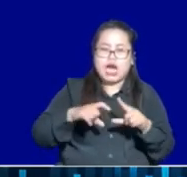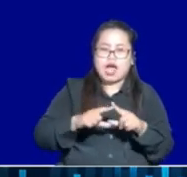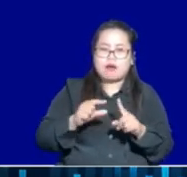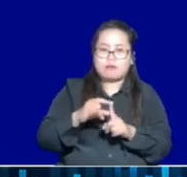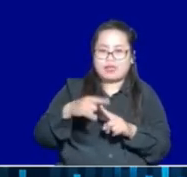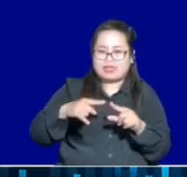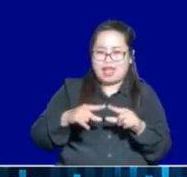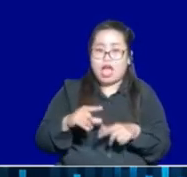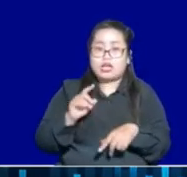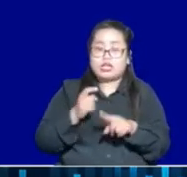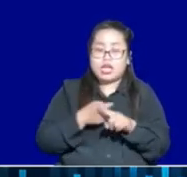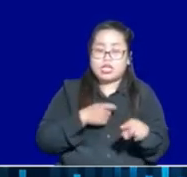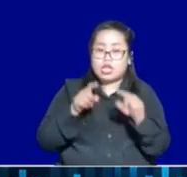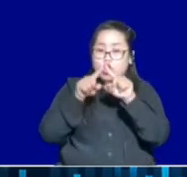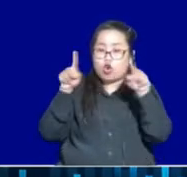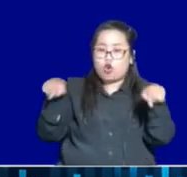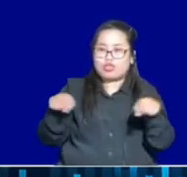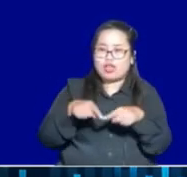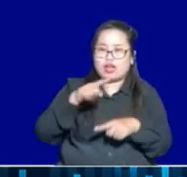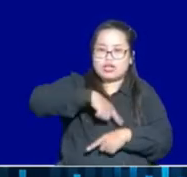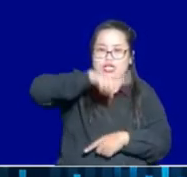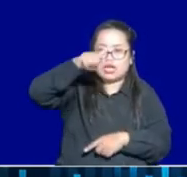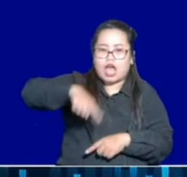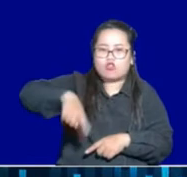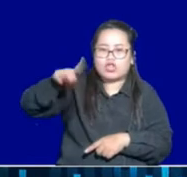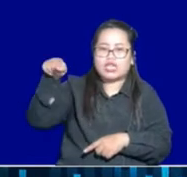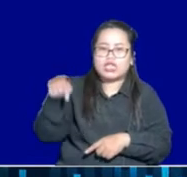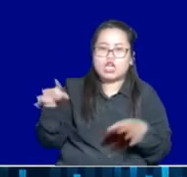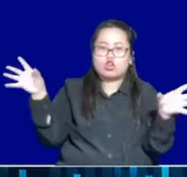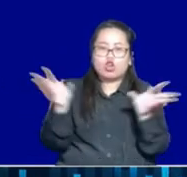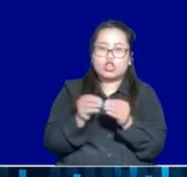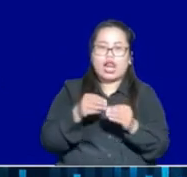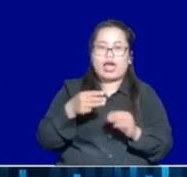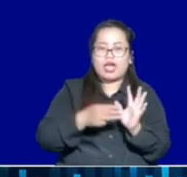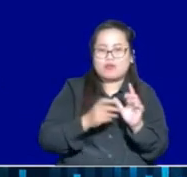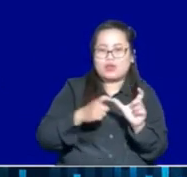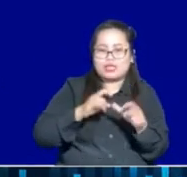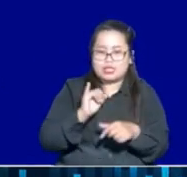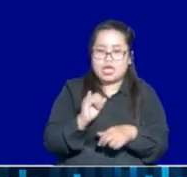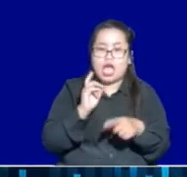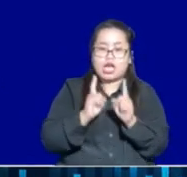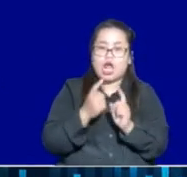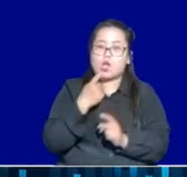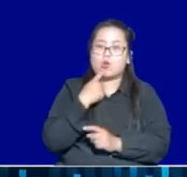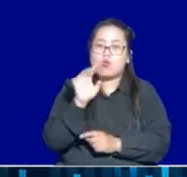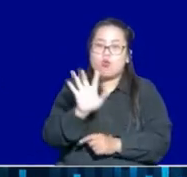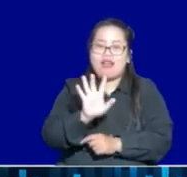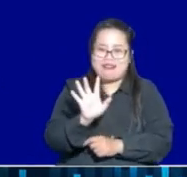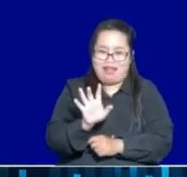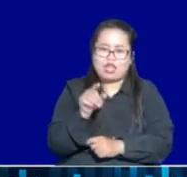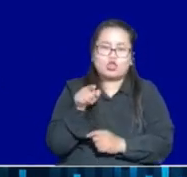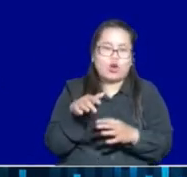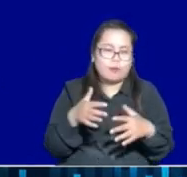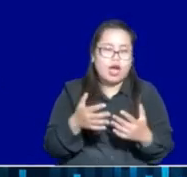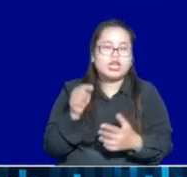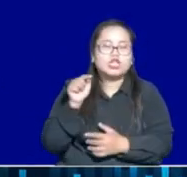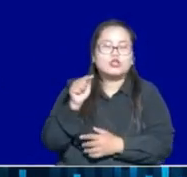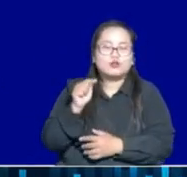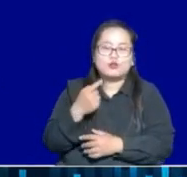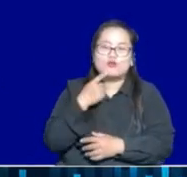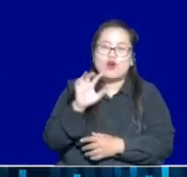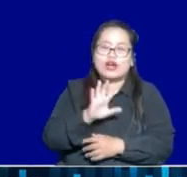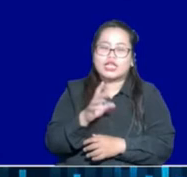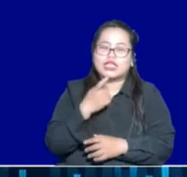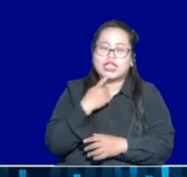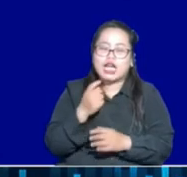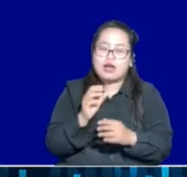is total emissions. And the color is how much they have been, these emissions have been growing. So you see,